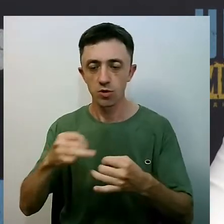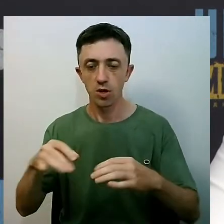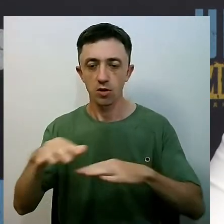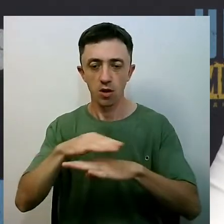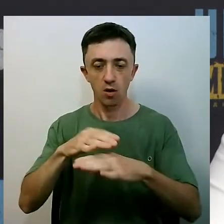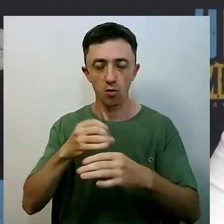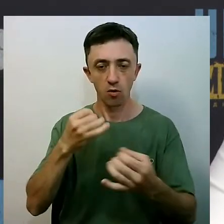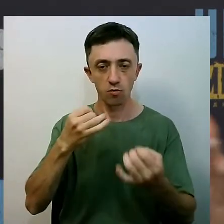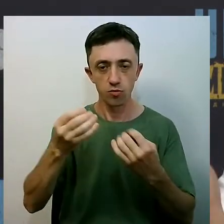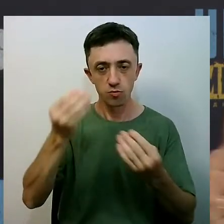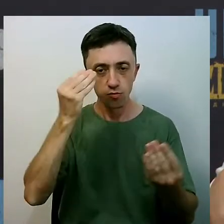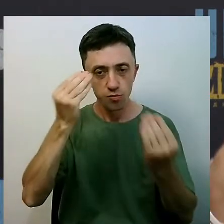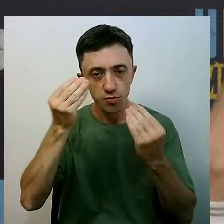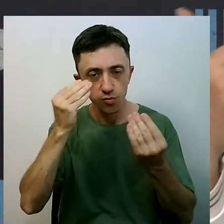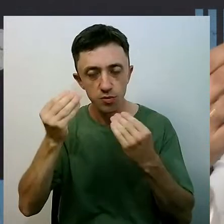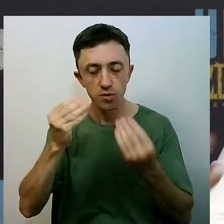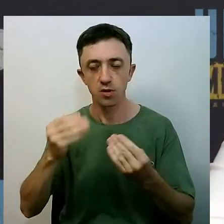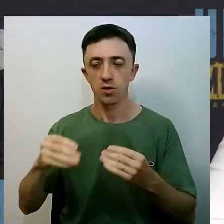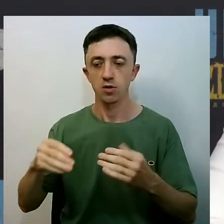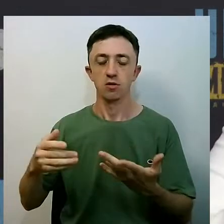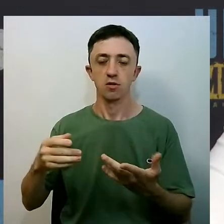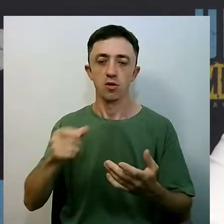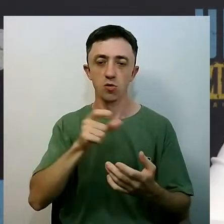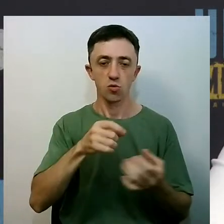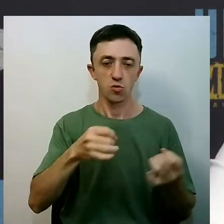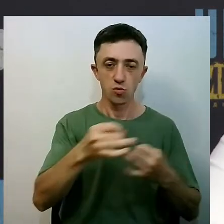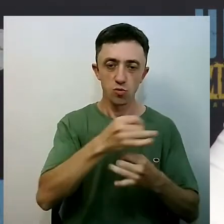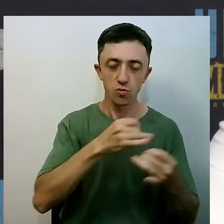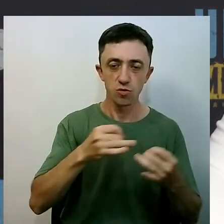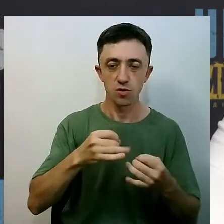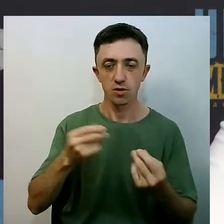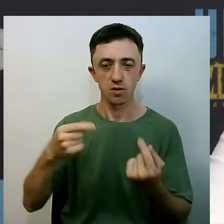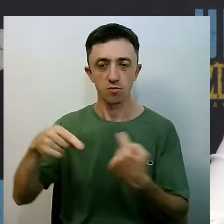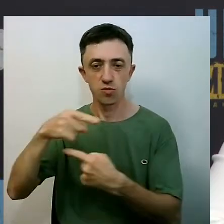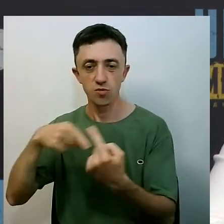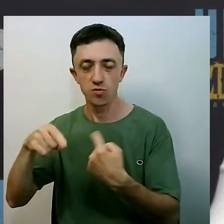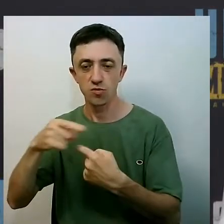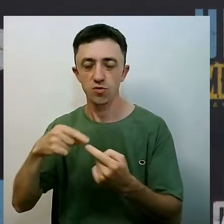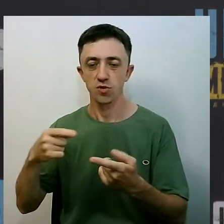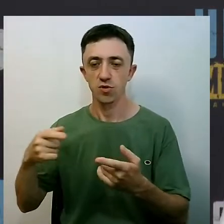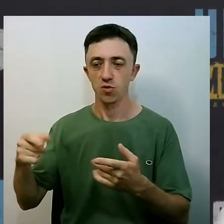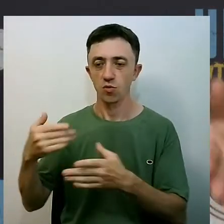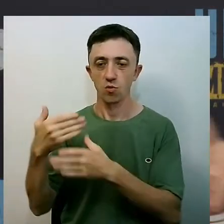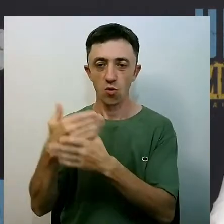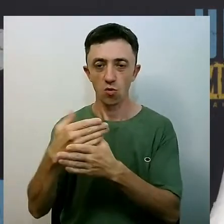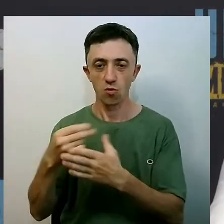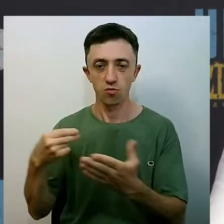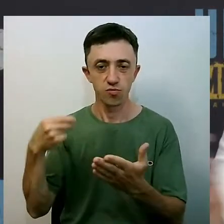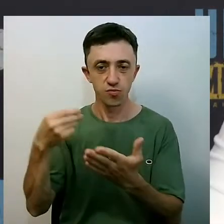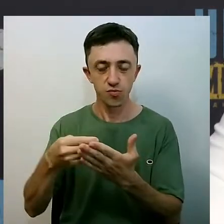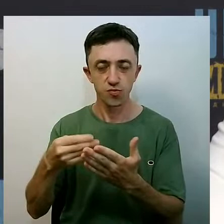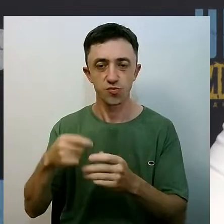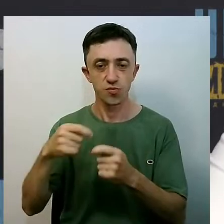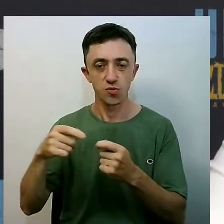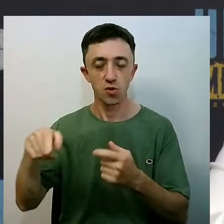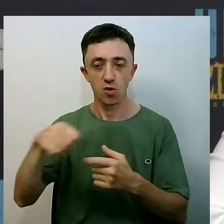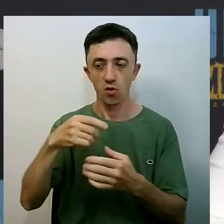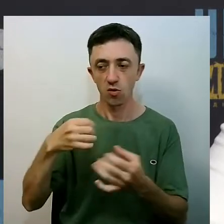So they need to discuss it with their population, with their investors,